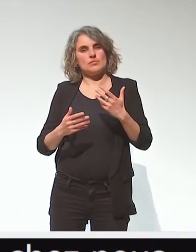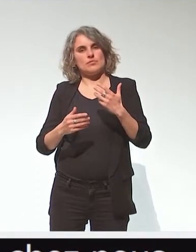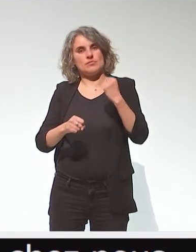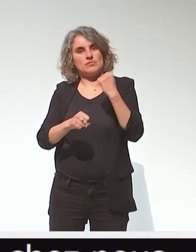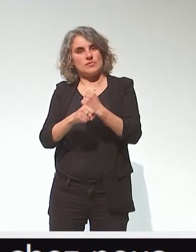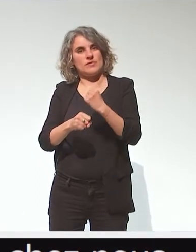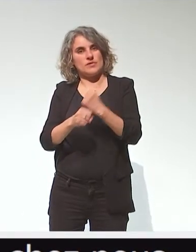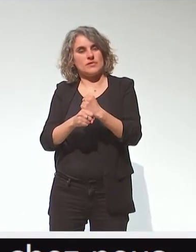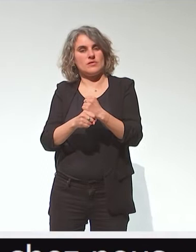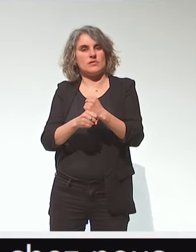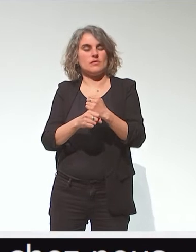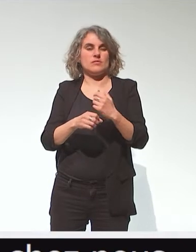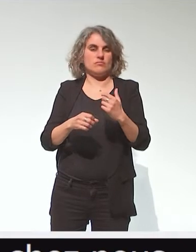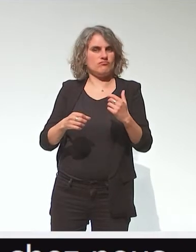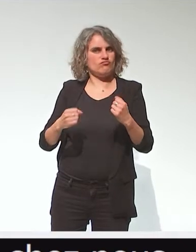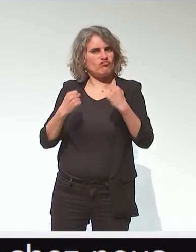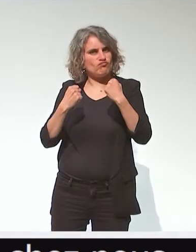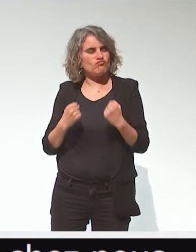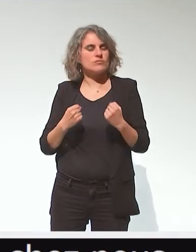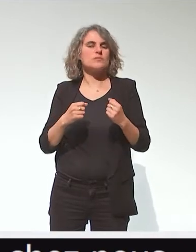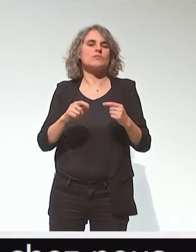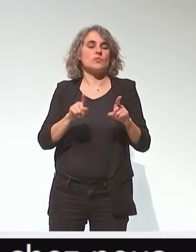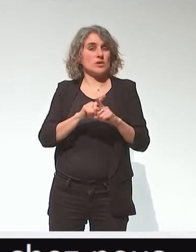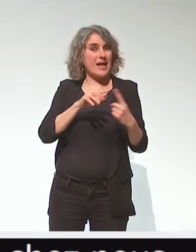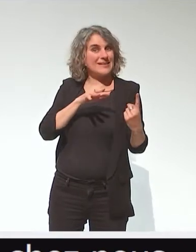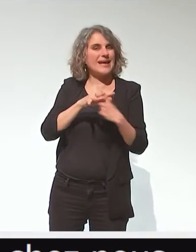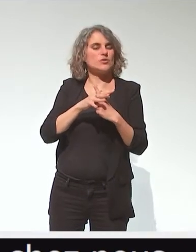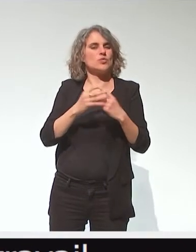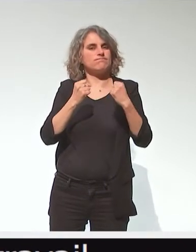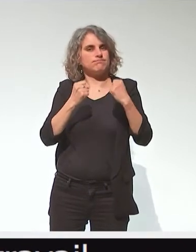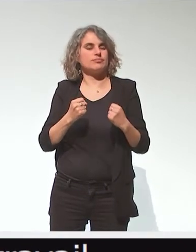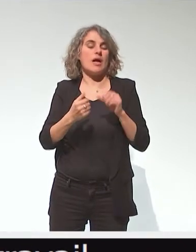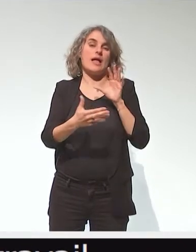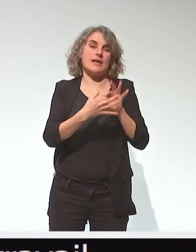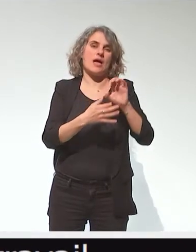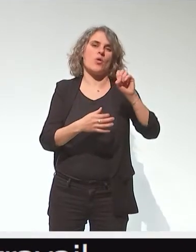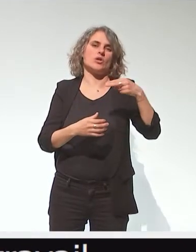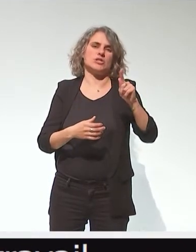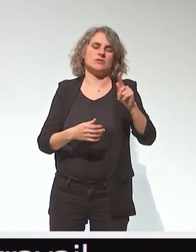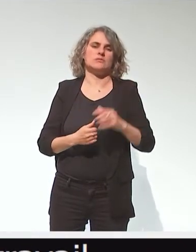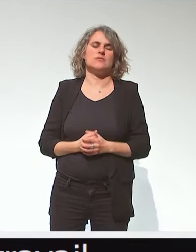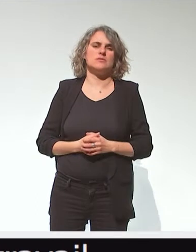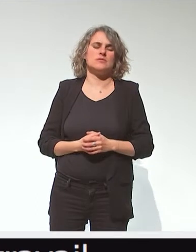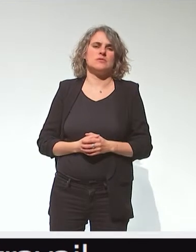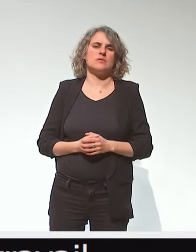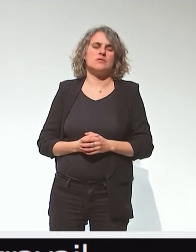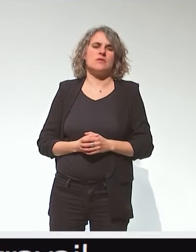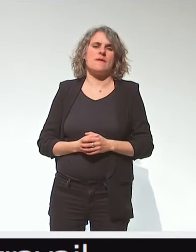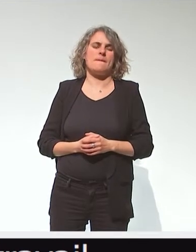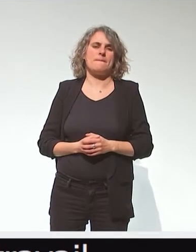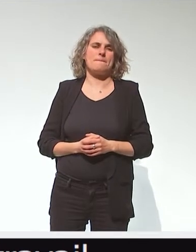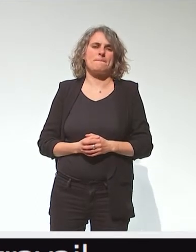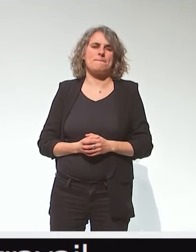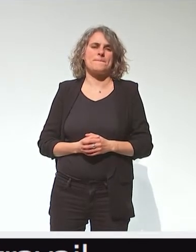with NGOs, inviting them to participate in the design of the services that